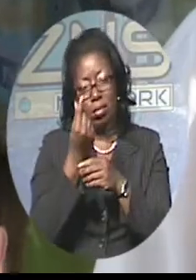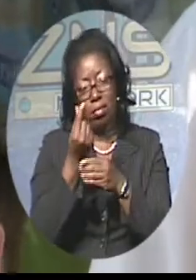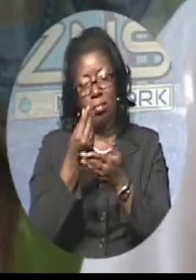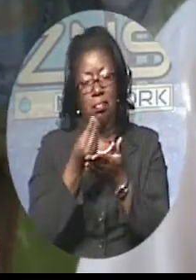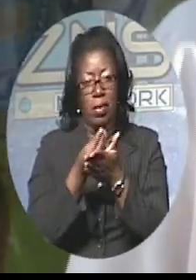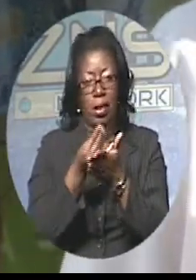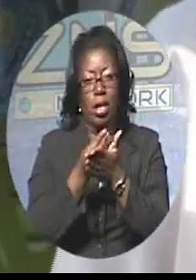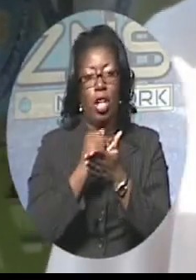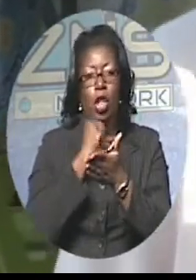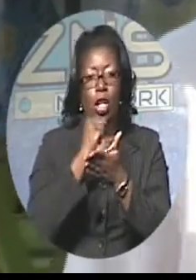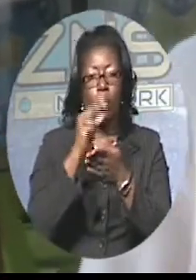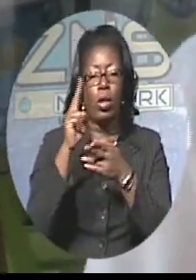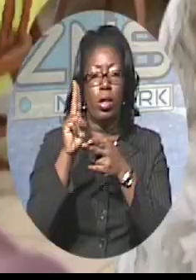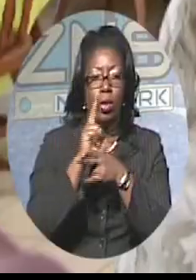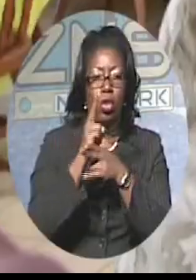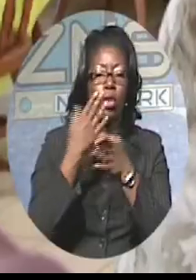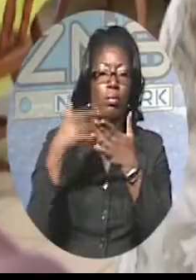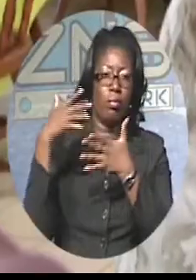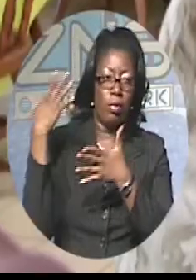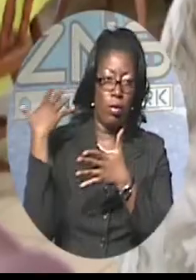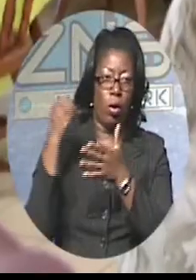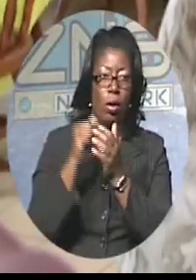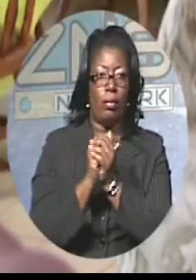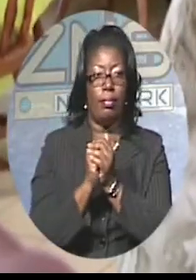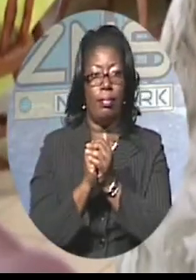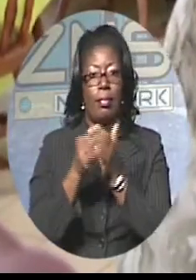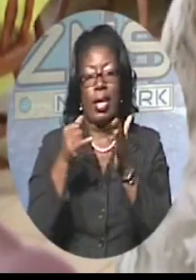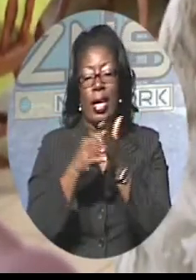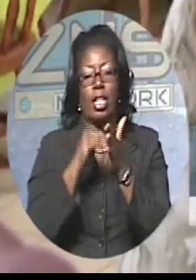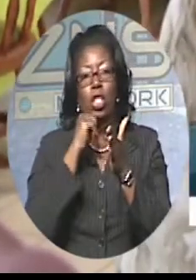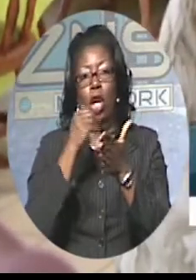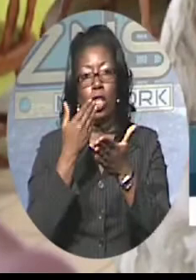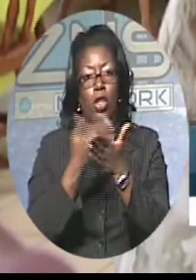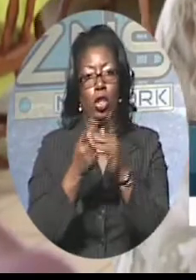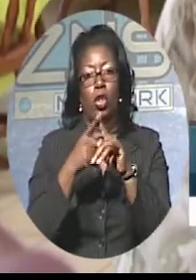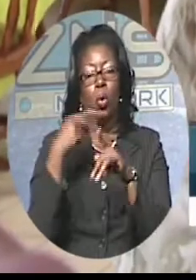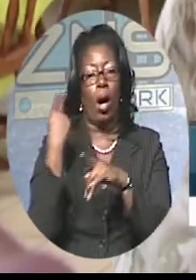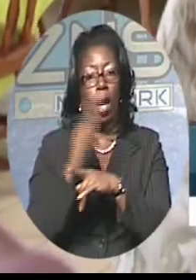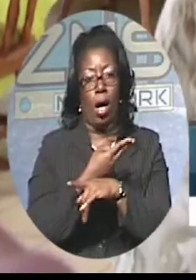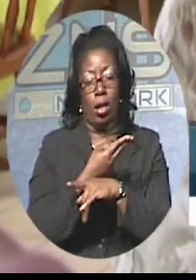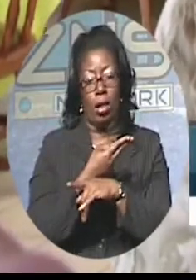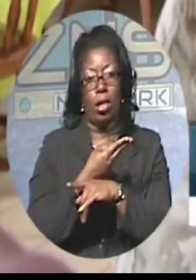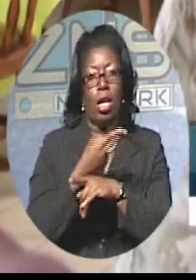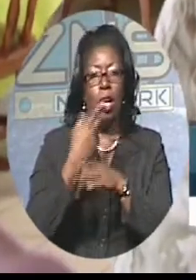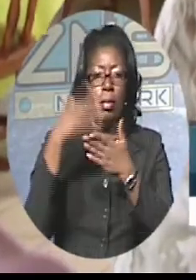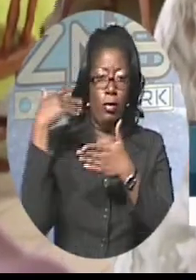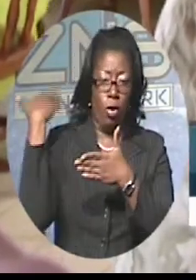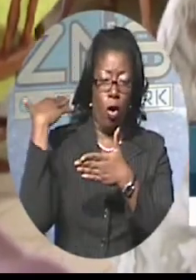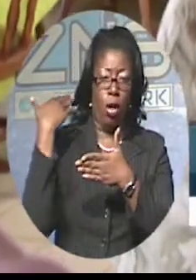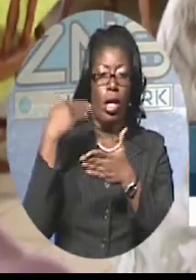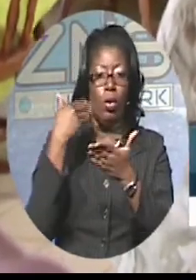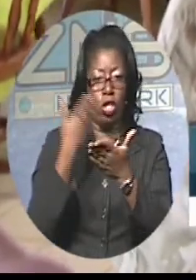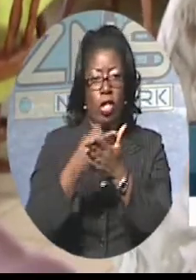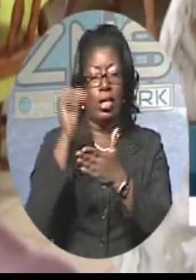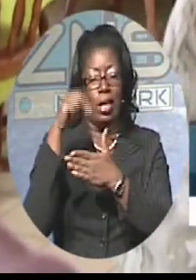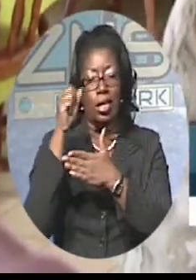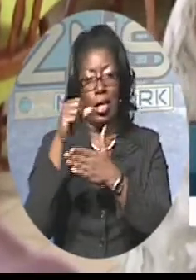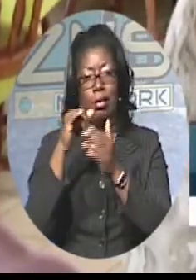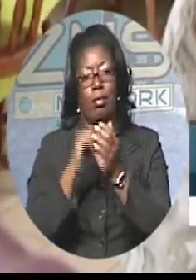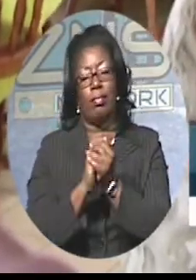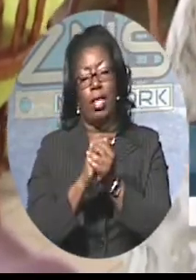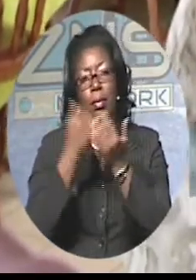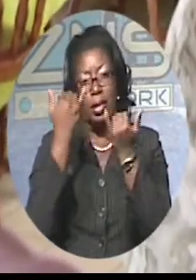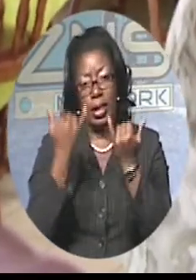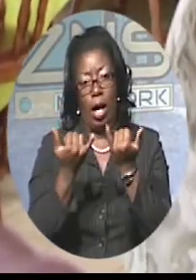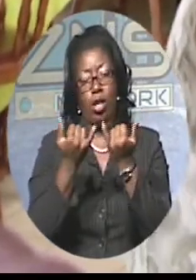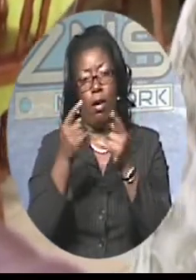we used to do a few years ago. That is no good to us, not taxi drivers. Once ago, it was. But now you got all these fast ferries